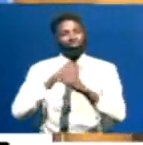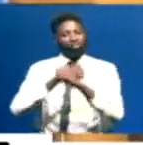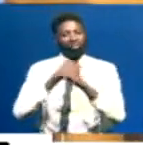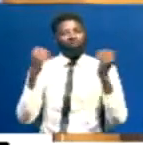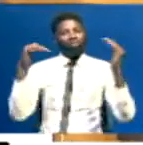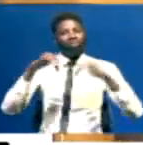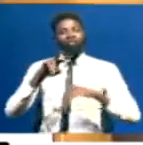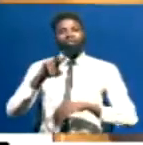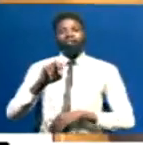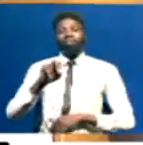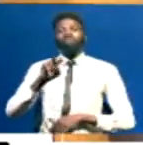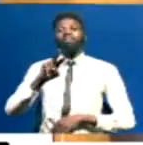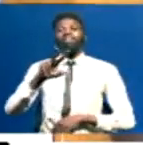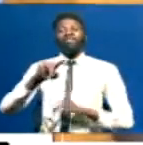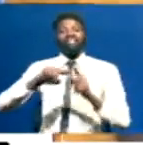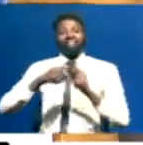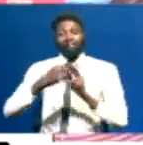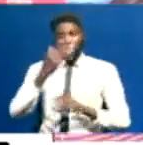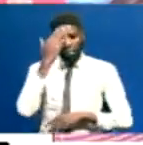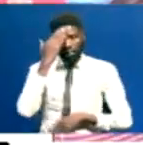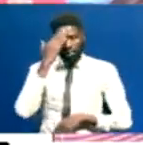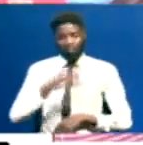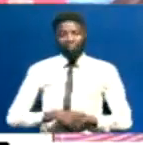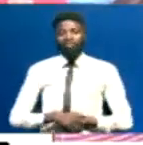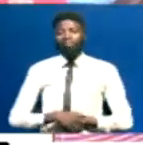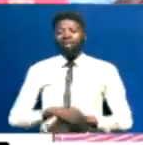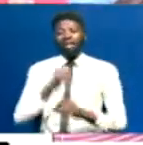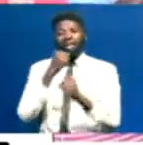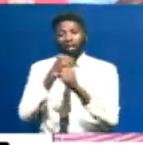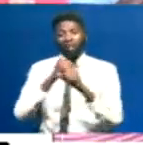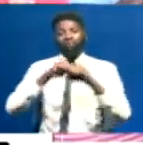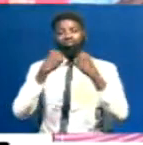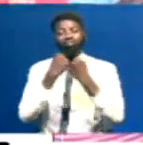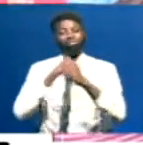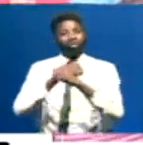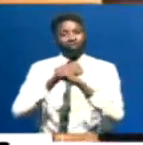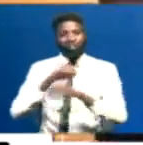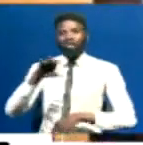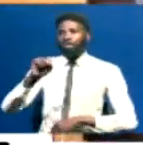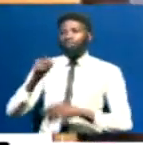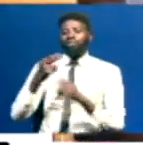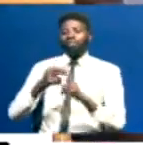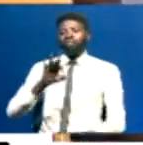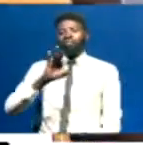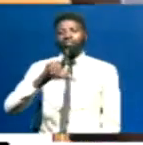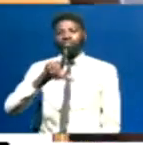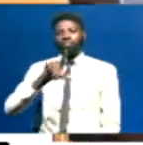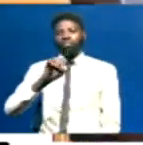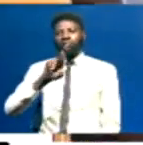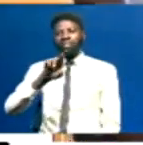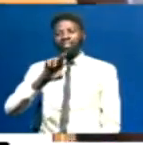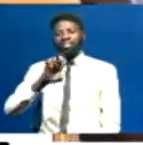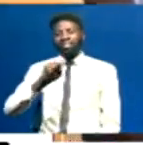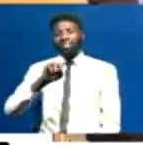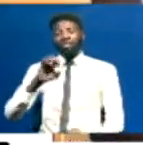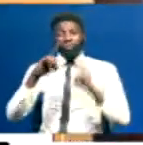Monday, Labour and Social Protection Cabinet Secretary Florence Bore warned that the law will catch up with unscrupulous agencies that are